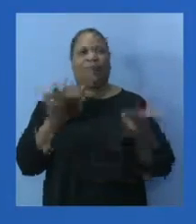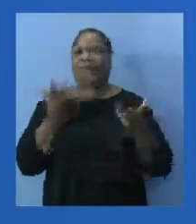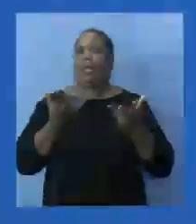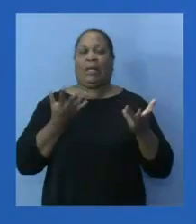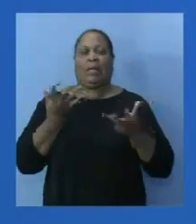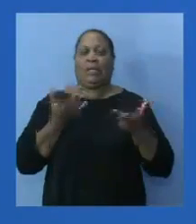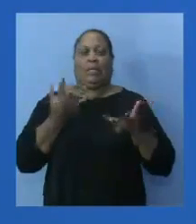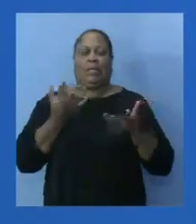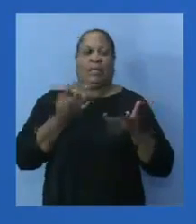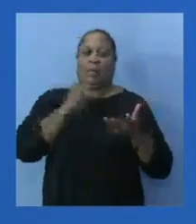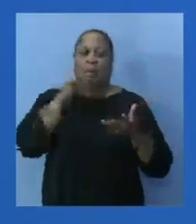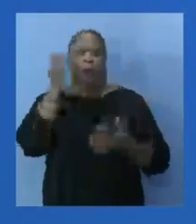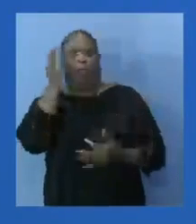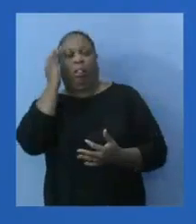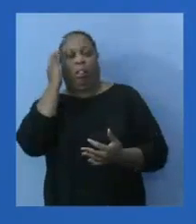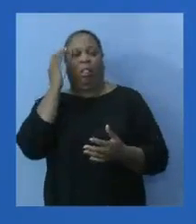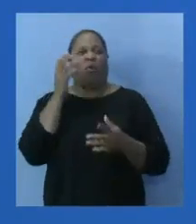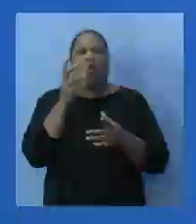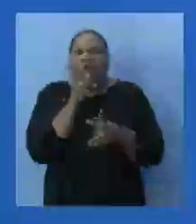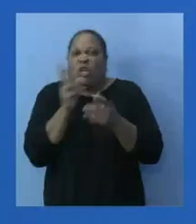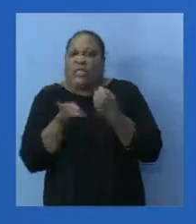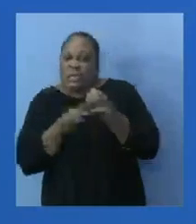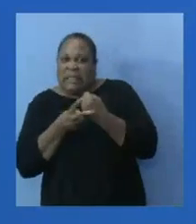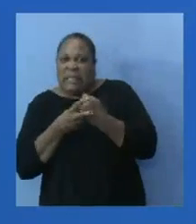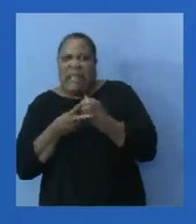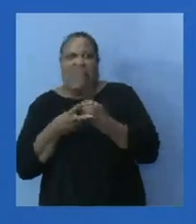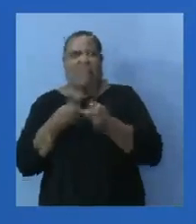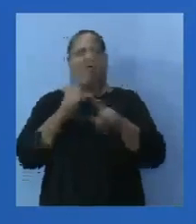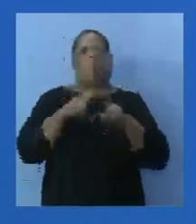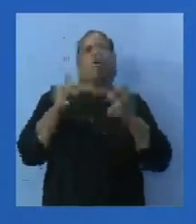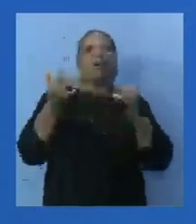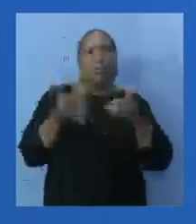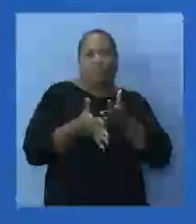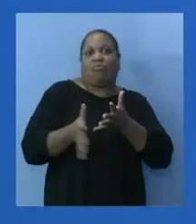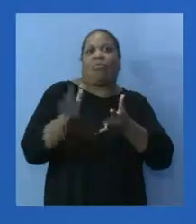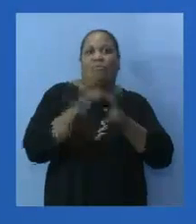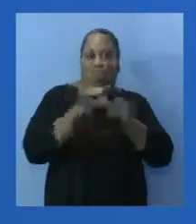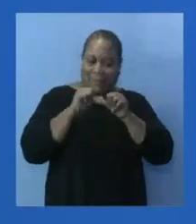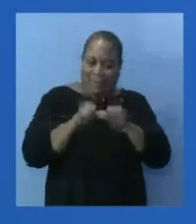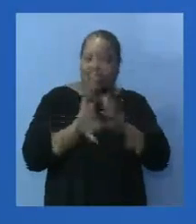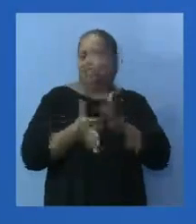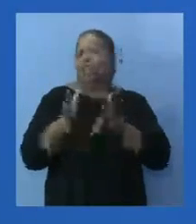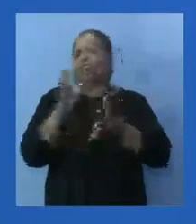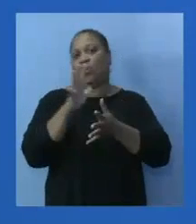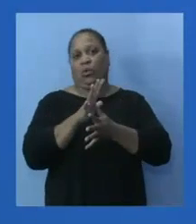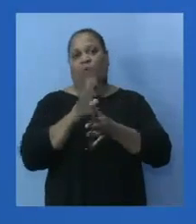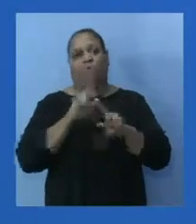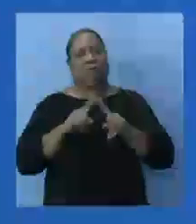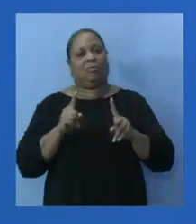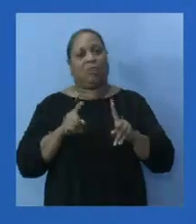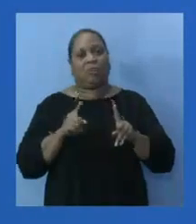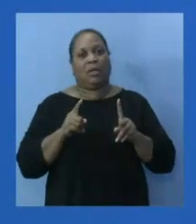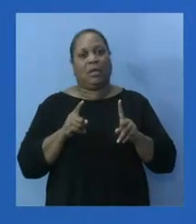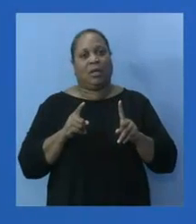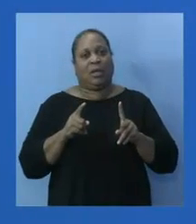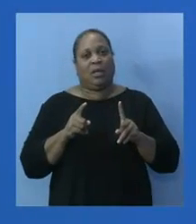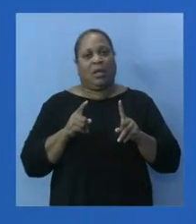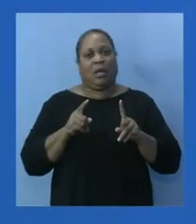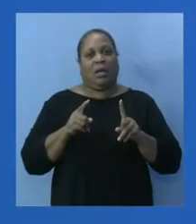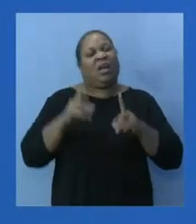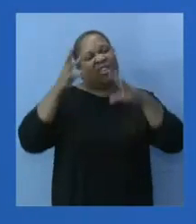not rationing, but we were trying to prioritize, and we still are continuing to prioritize, but we also have just been, as the Premier